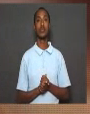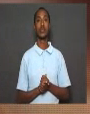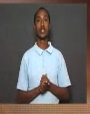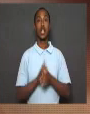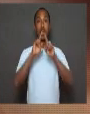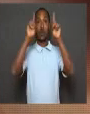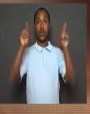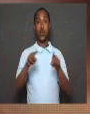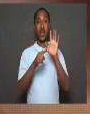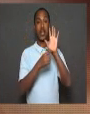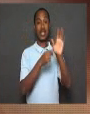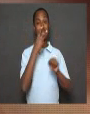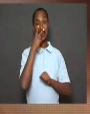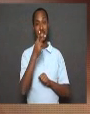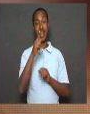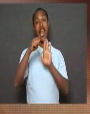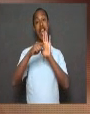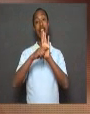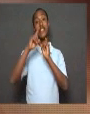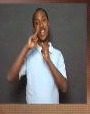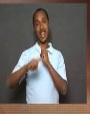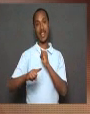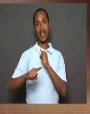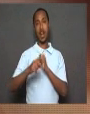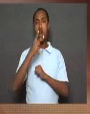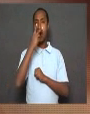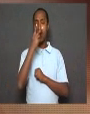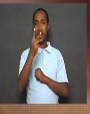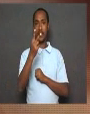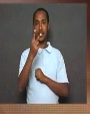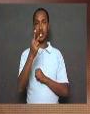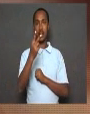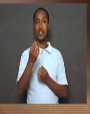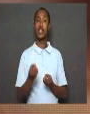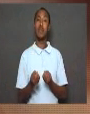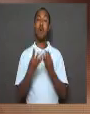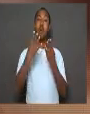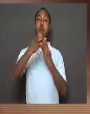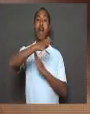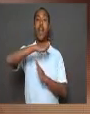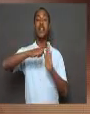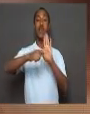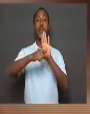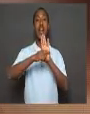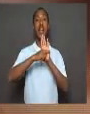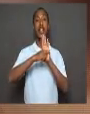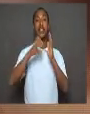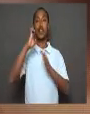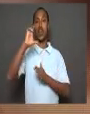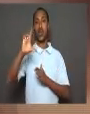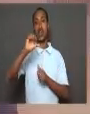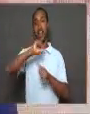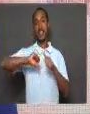can see, its negative end is located at the more electronegative chlorine